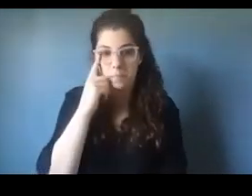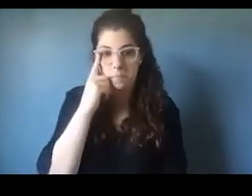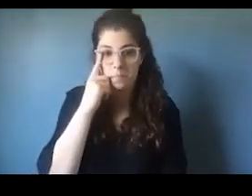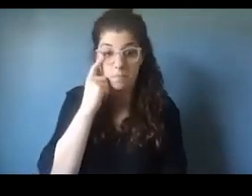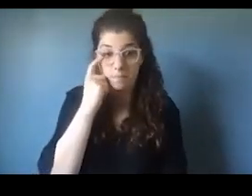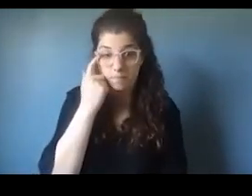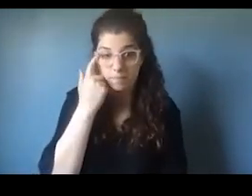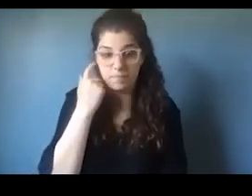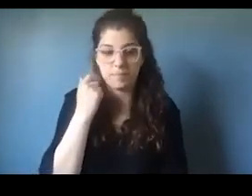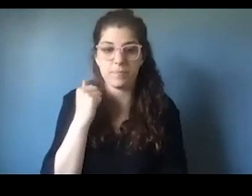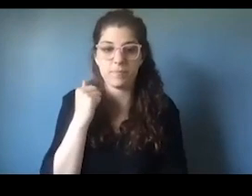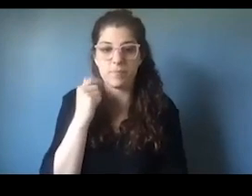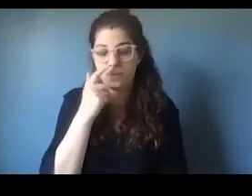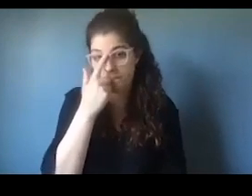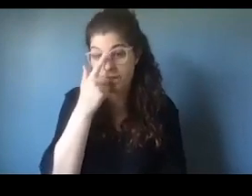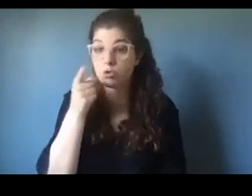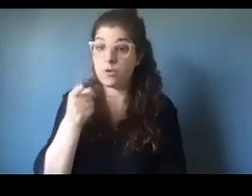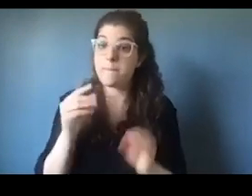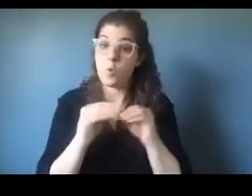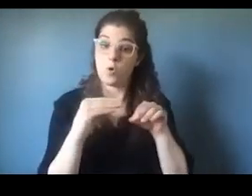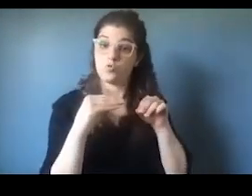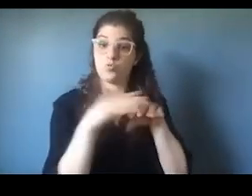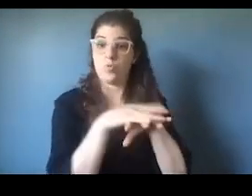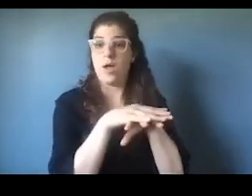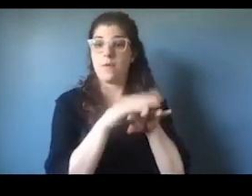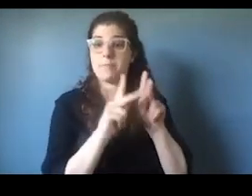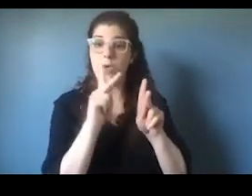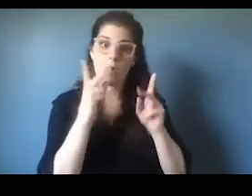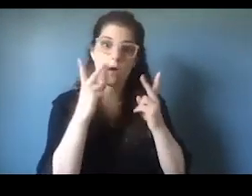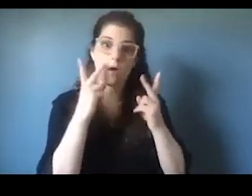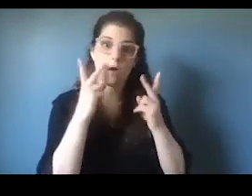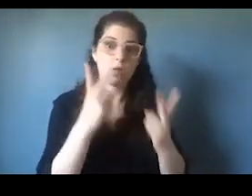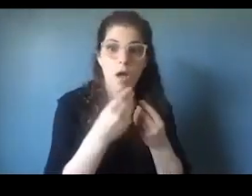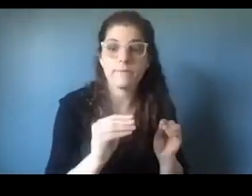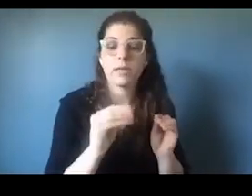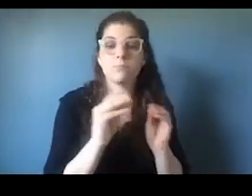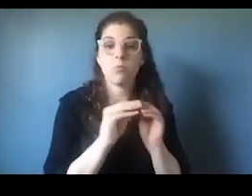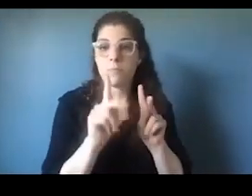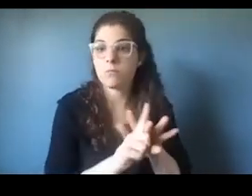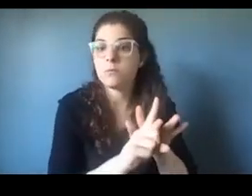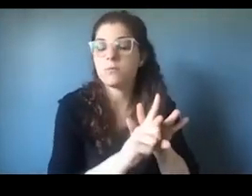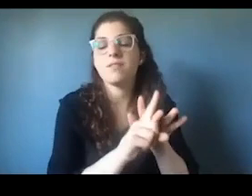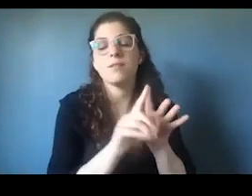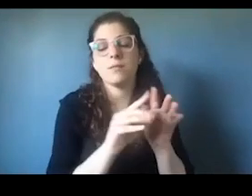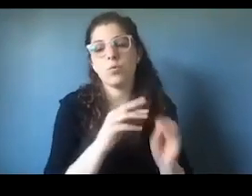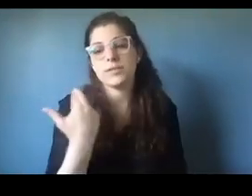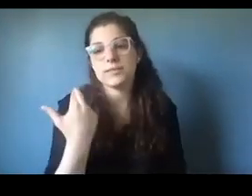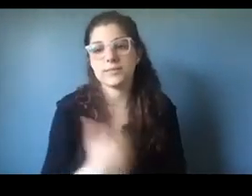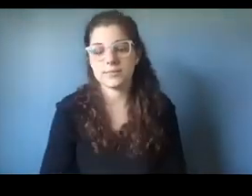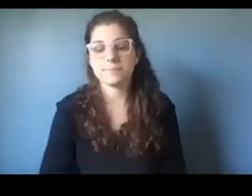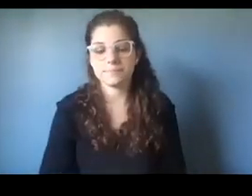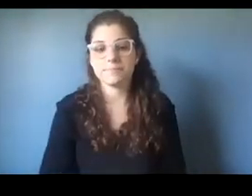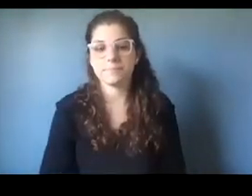is as you get more crowded and as you have more visitors, that's gonna be riskier, right? So